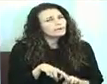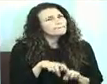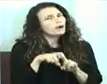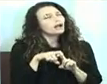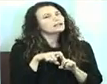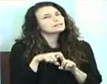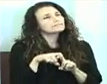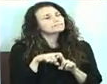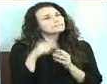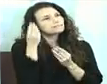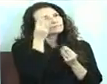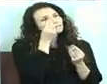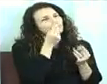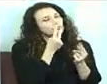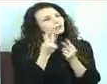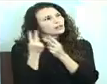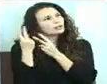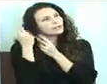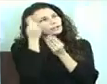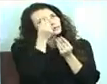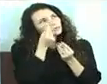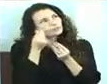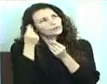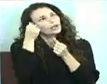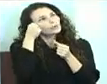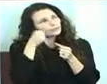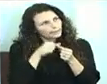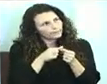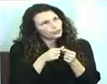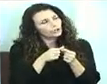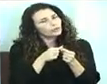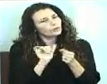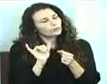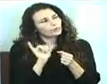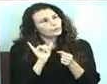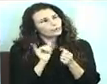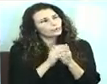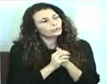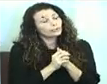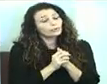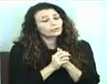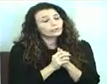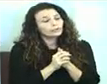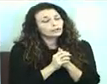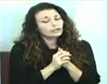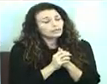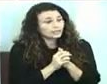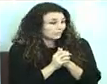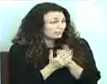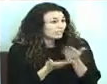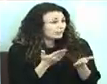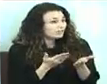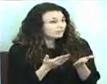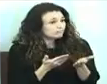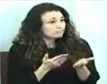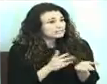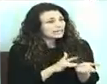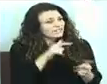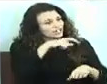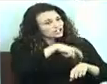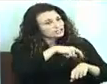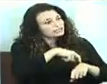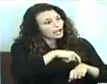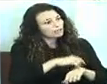we reflect and we remember. May we use this time as you've offered it to